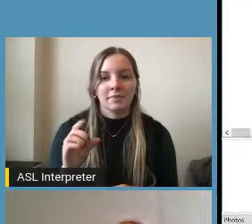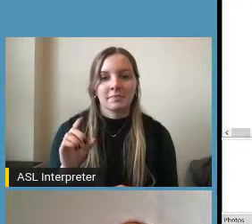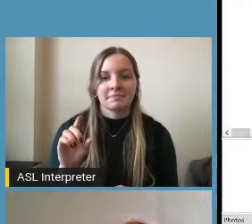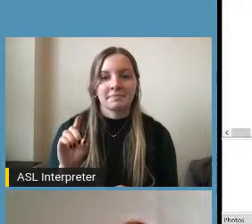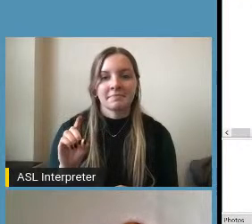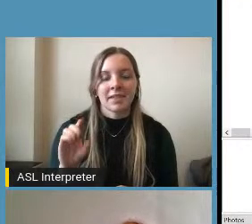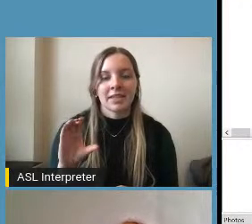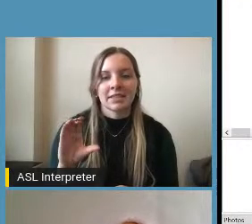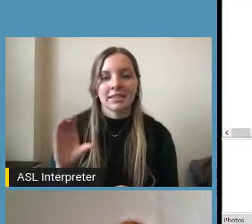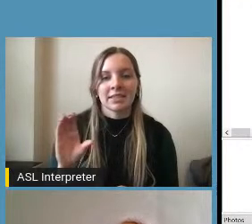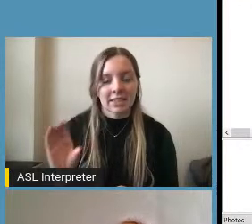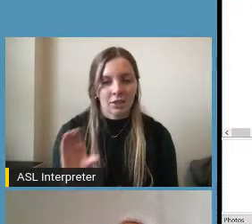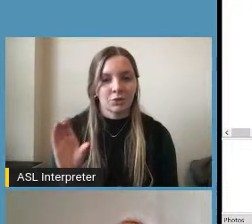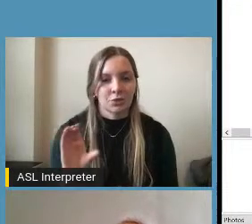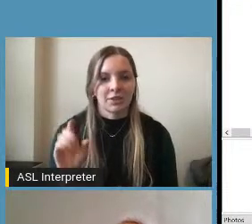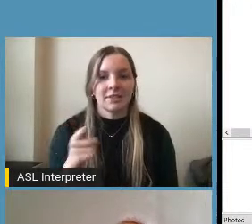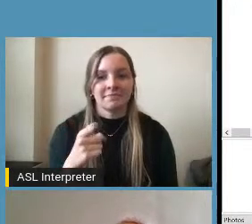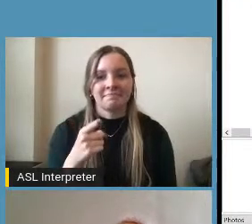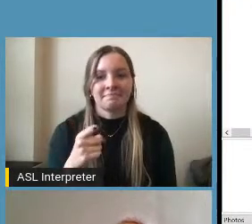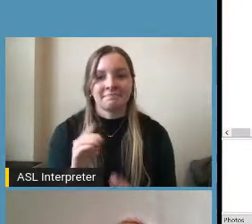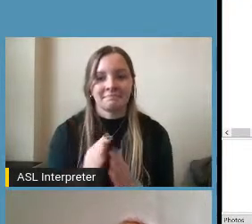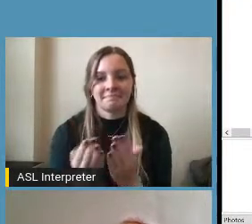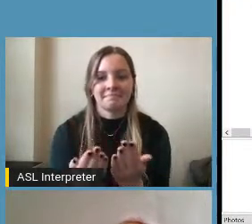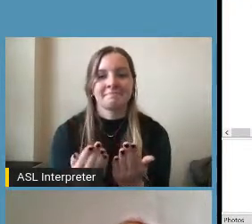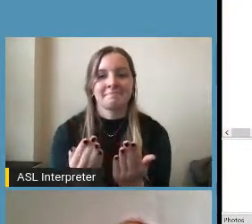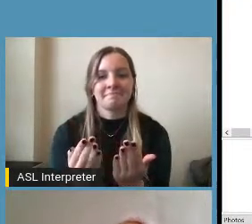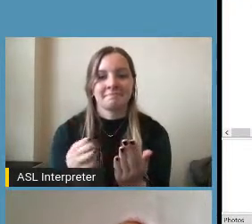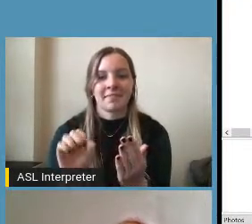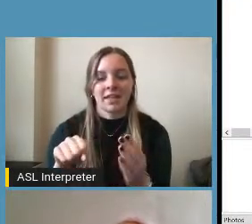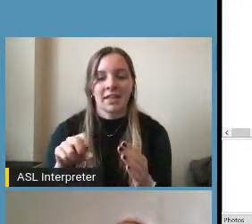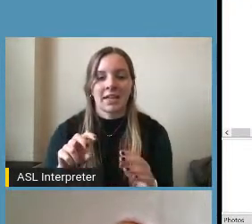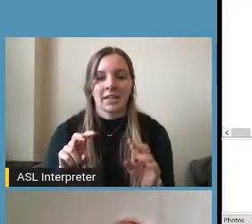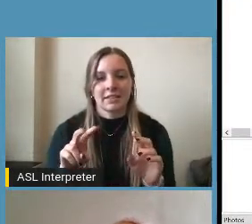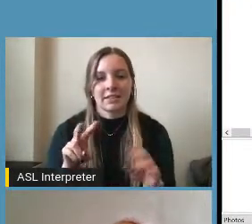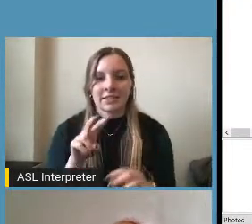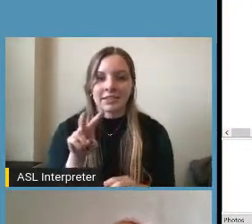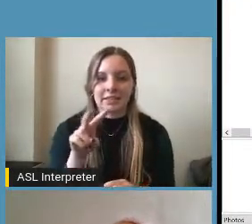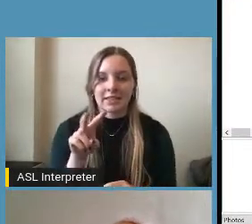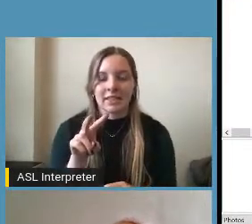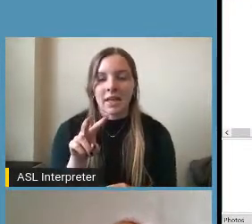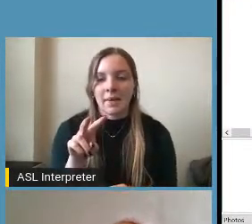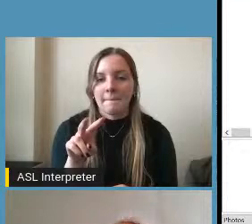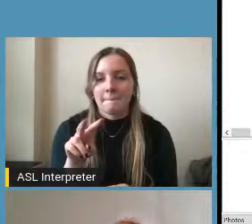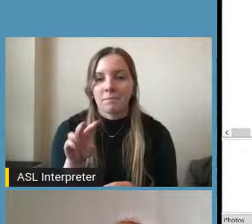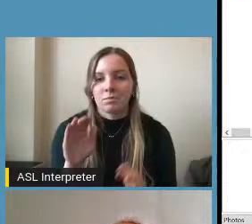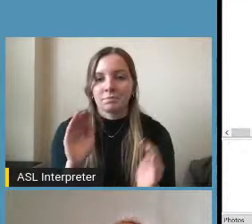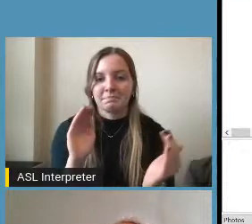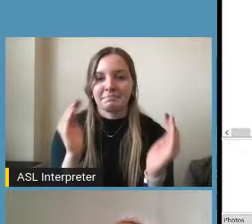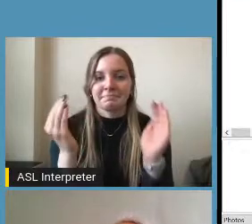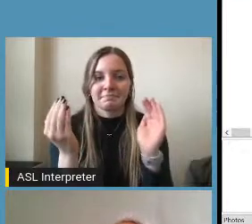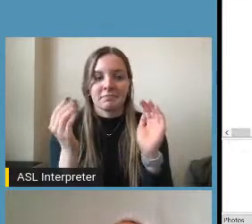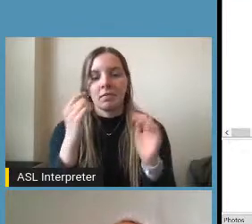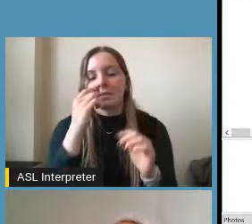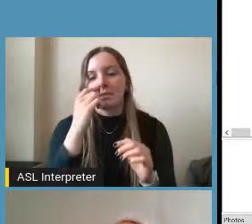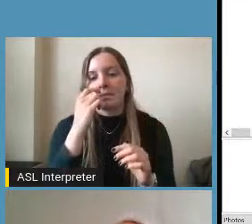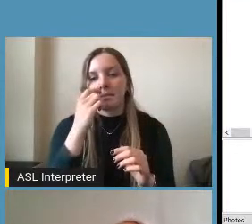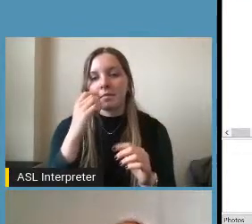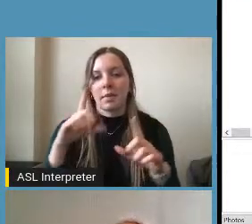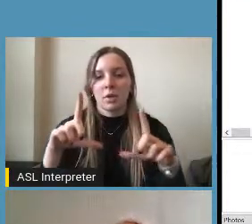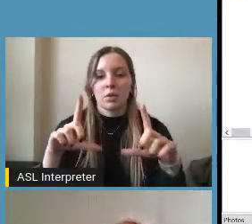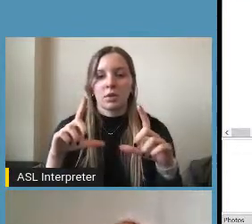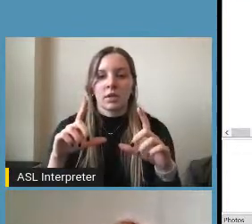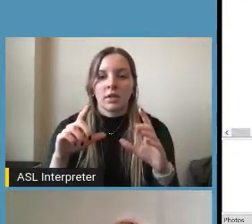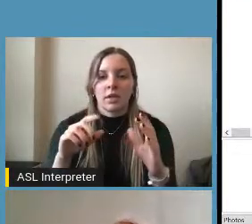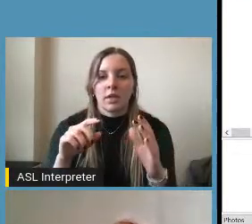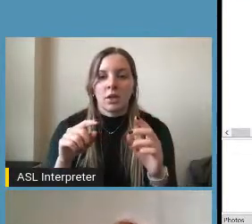And here I am back in the photogrammetry software, and you can see I can rotate this all the way around. Let me back out and show you the cameras, the pictures. What we did in